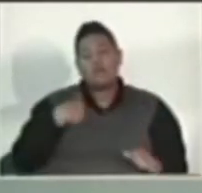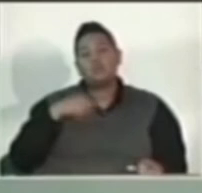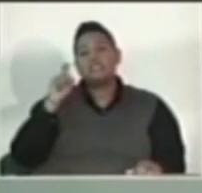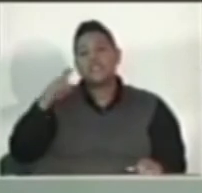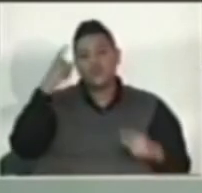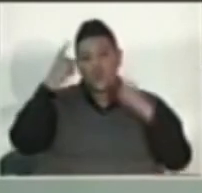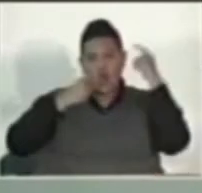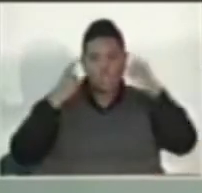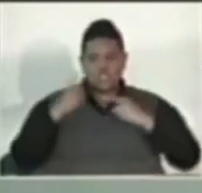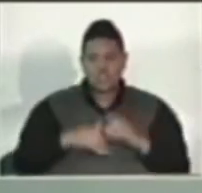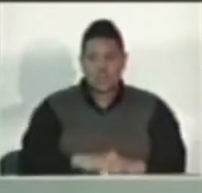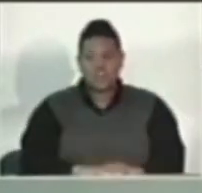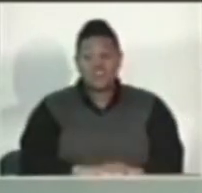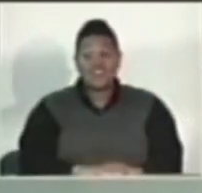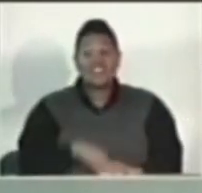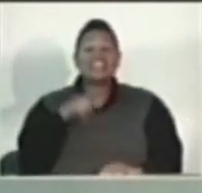consider.